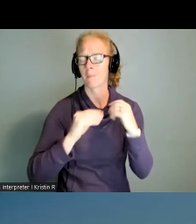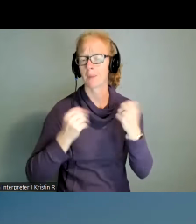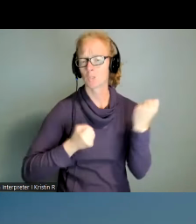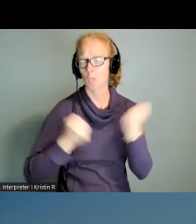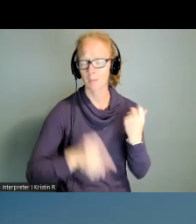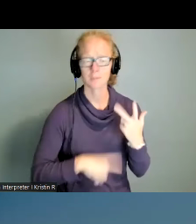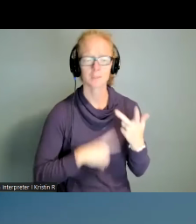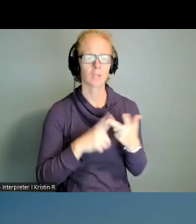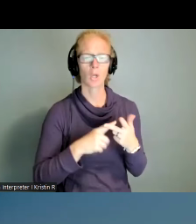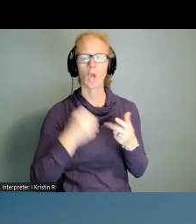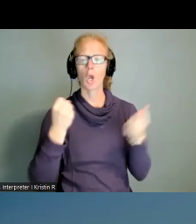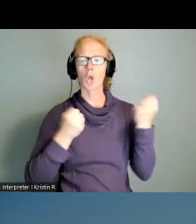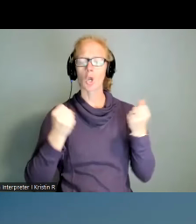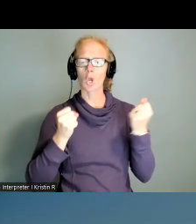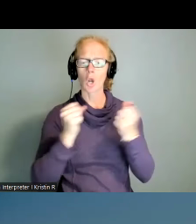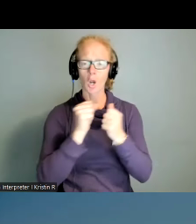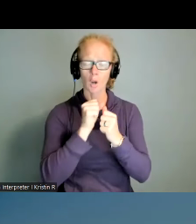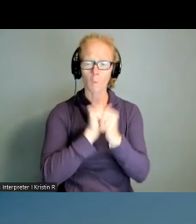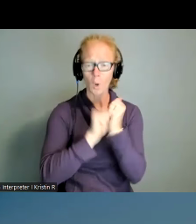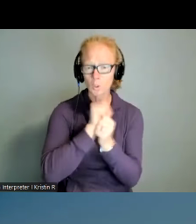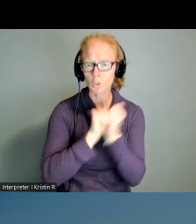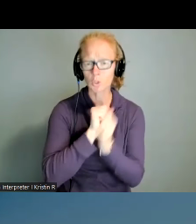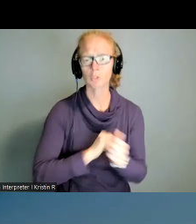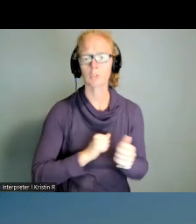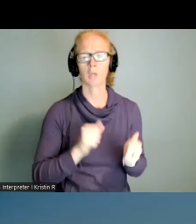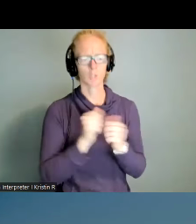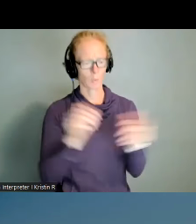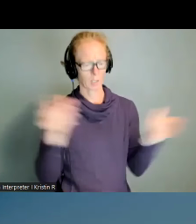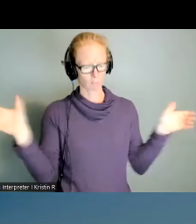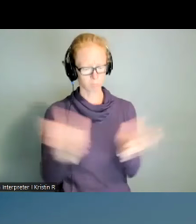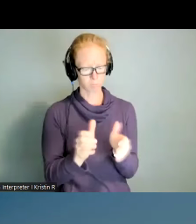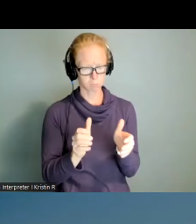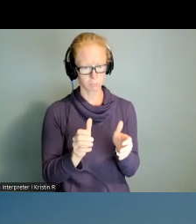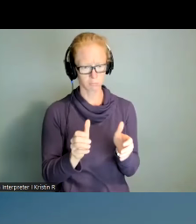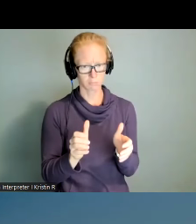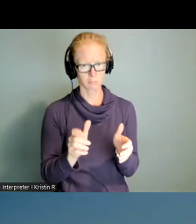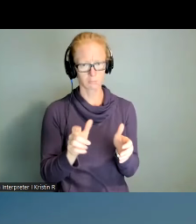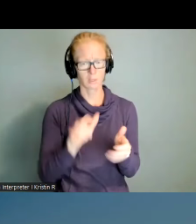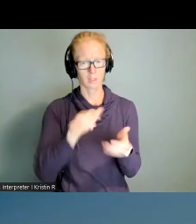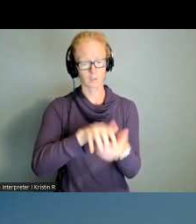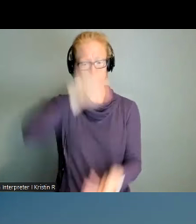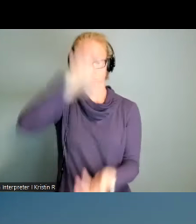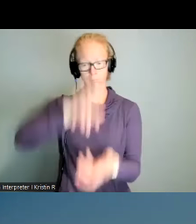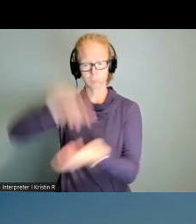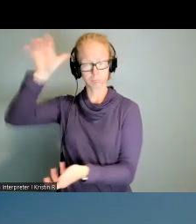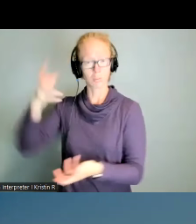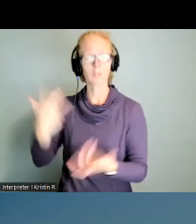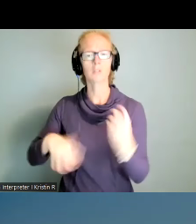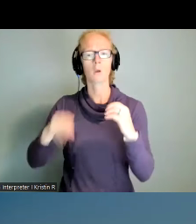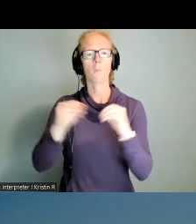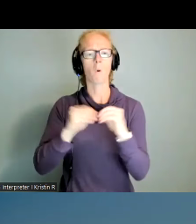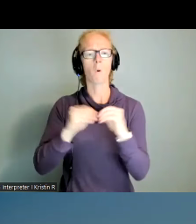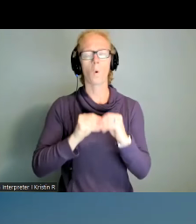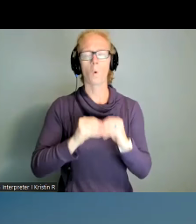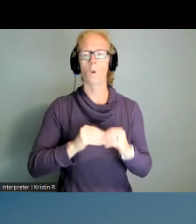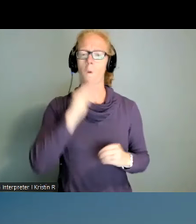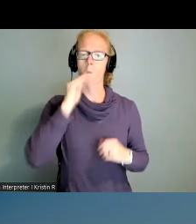which creates an opportunity for lot consolidation to allow for higher density mixed-use developments on these parcels.